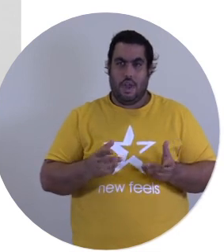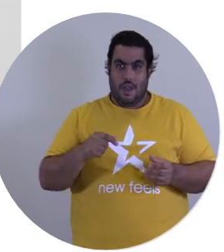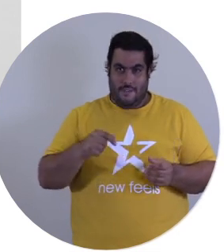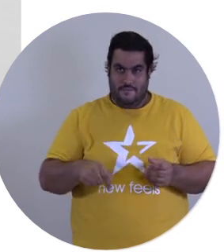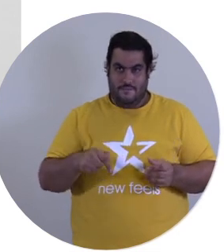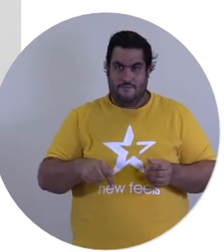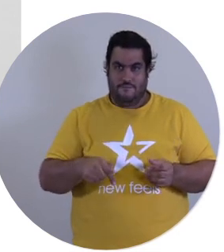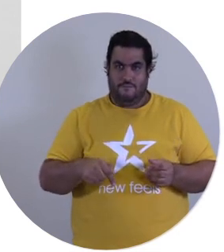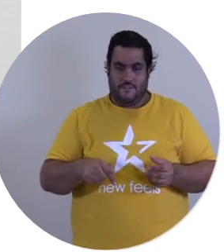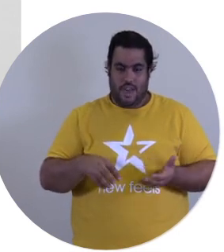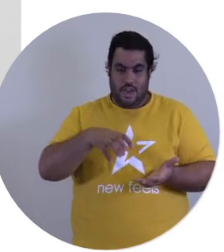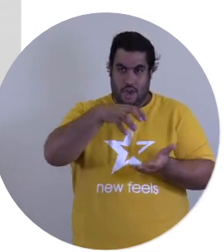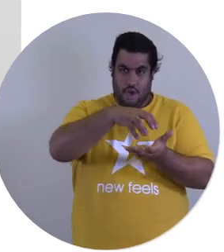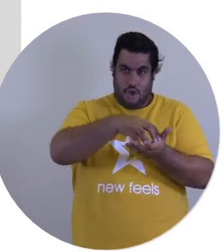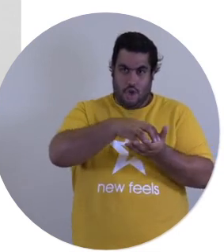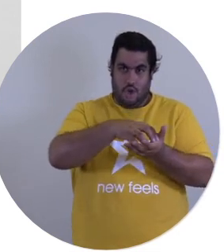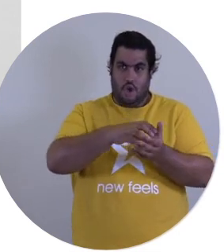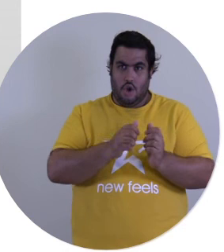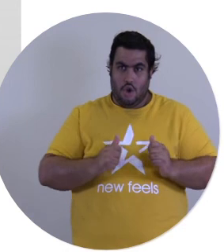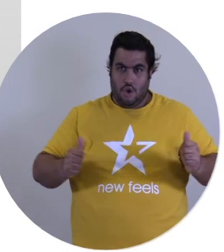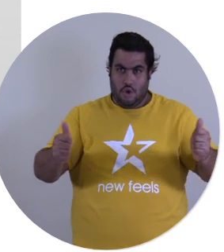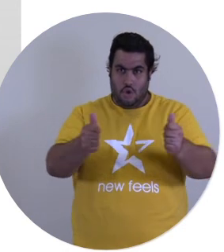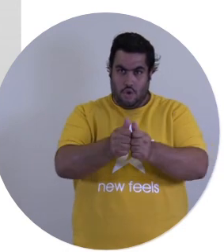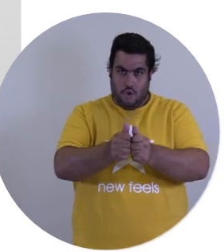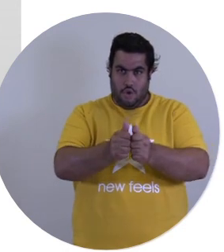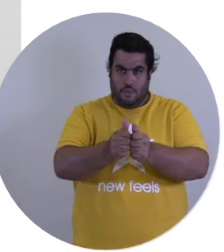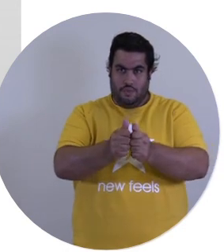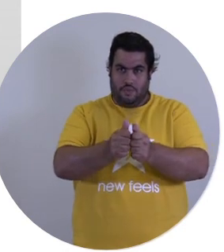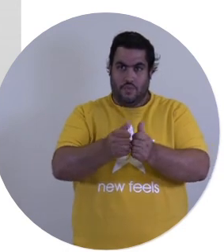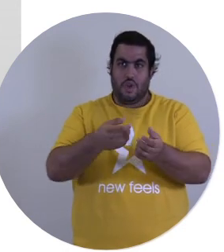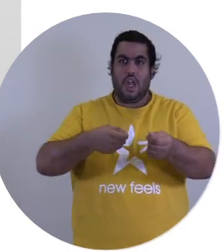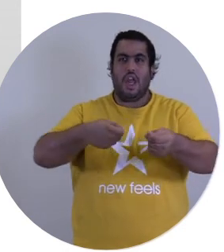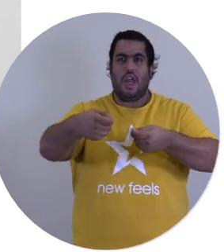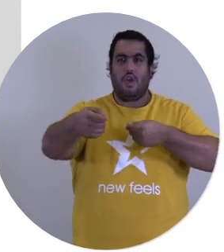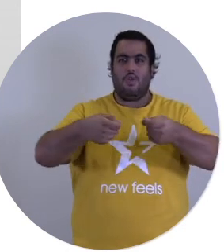occupation are factors to determine socioeconomic status.